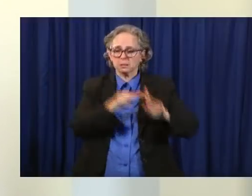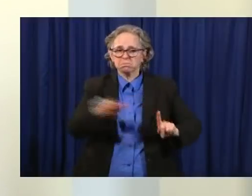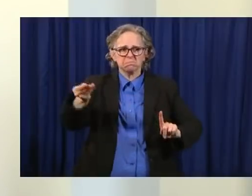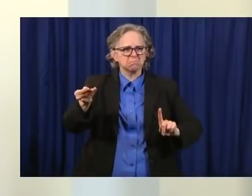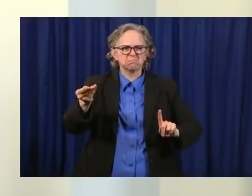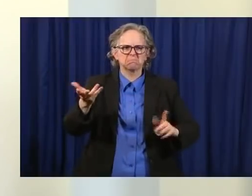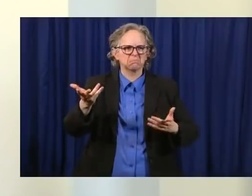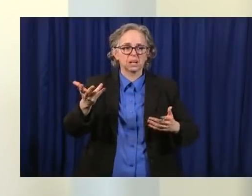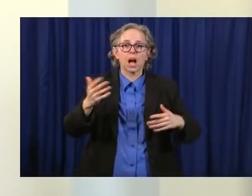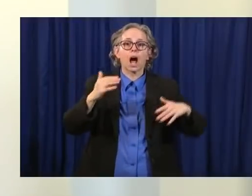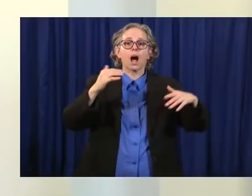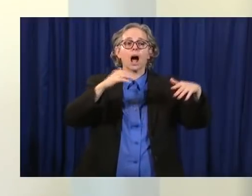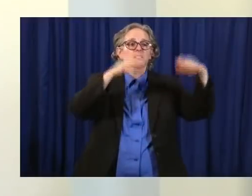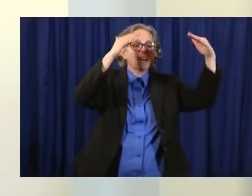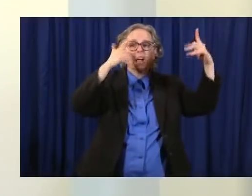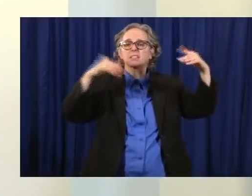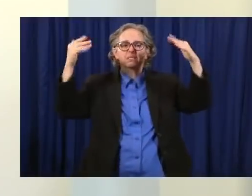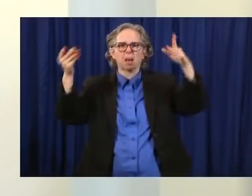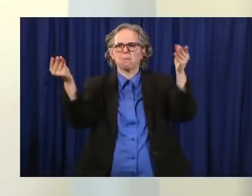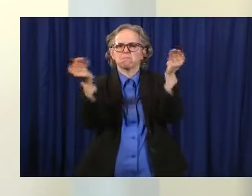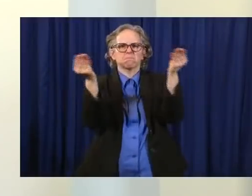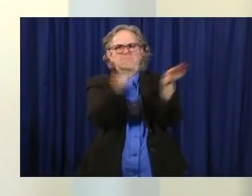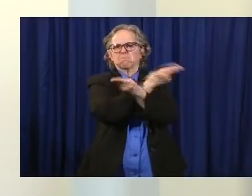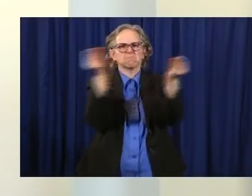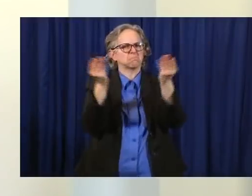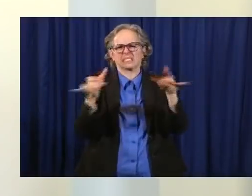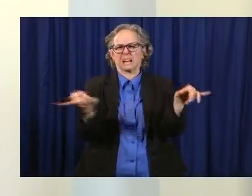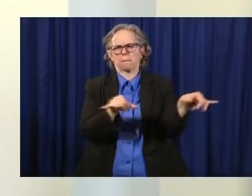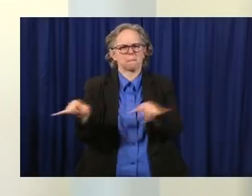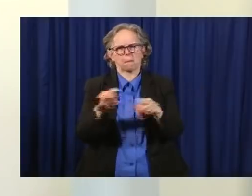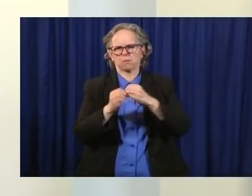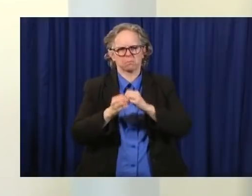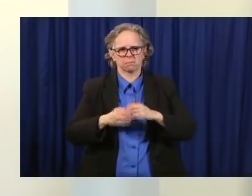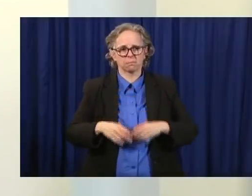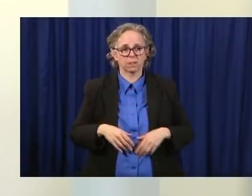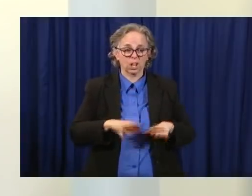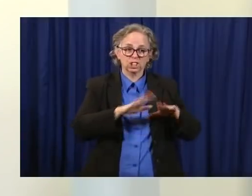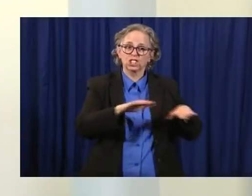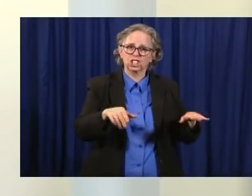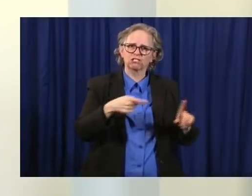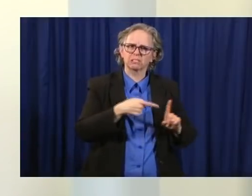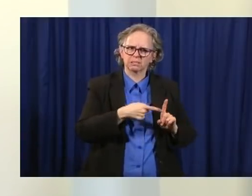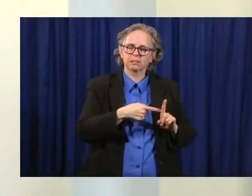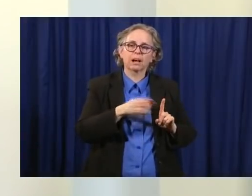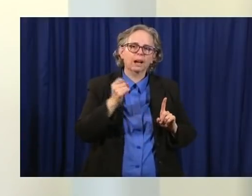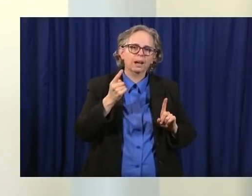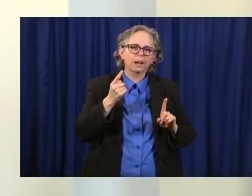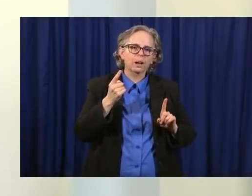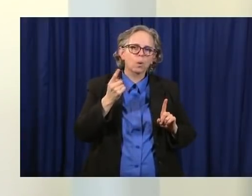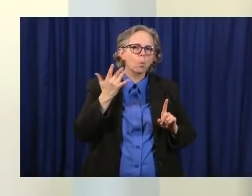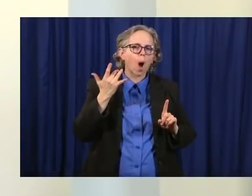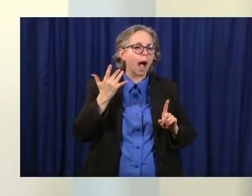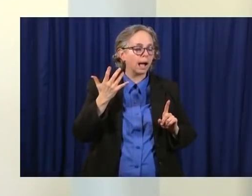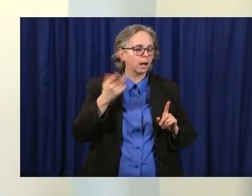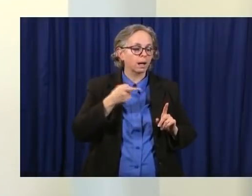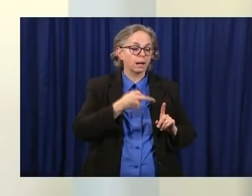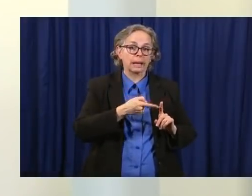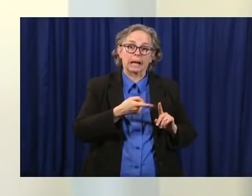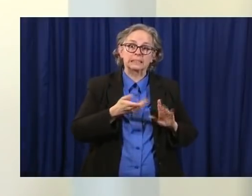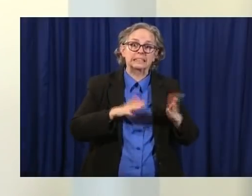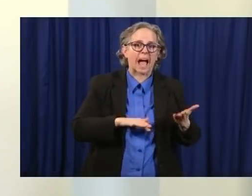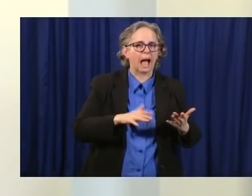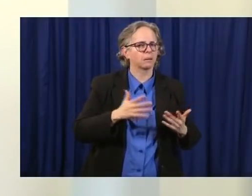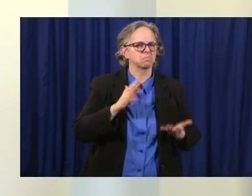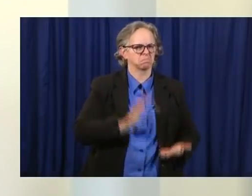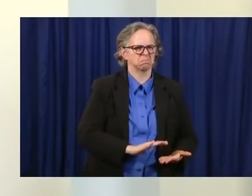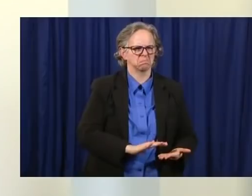that children are less likely to die from this virus unless, of course, they have a